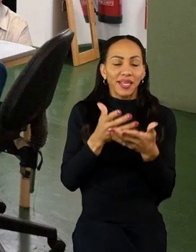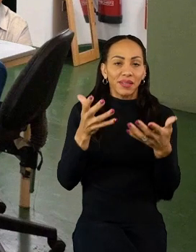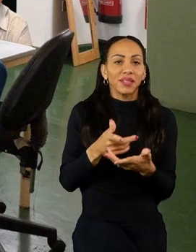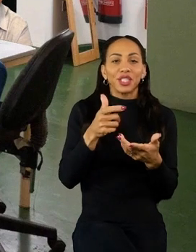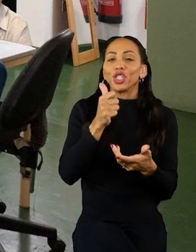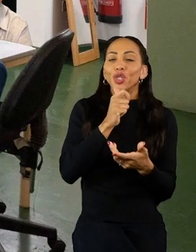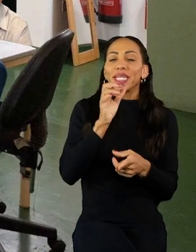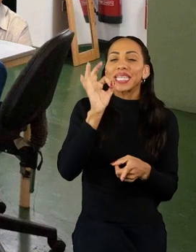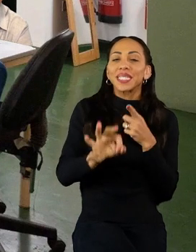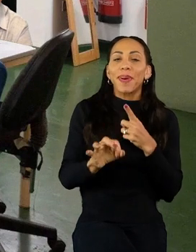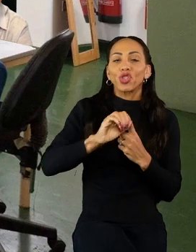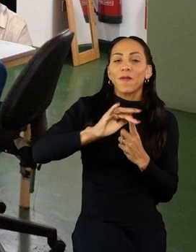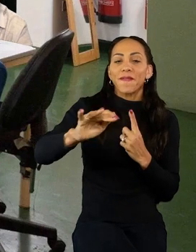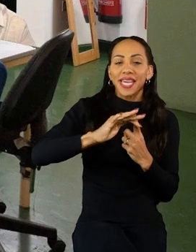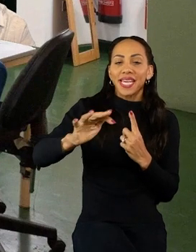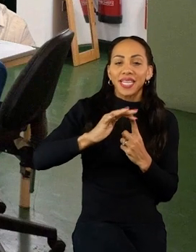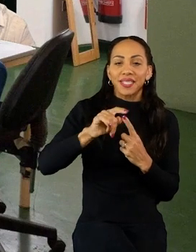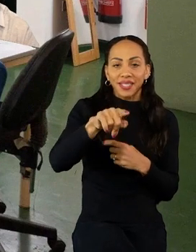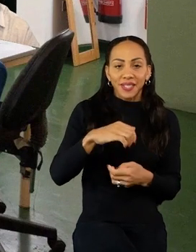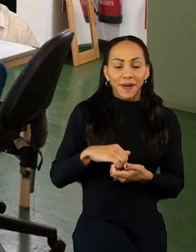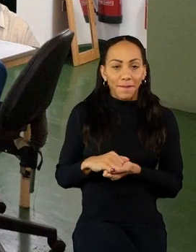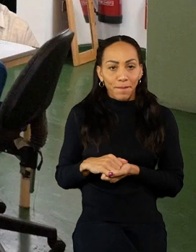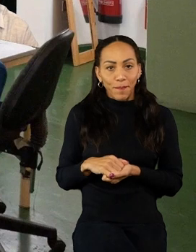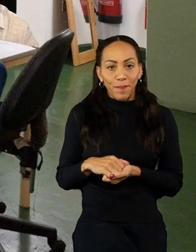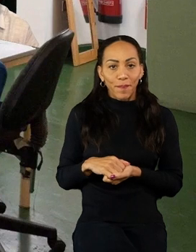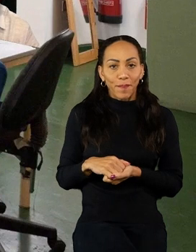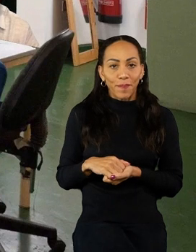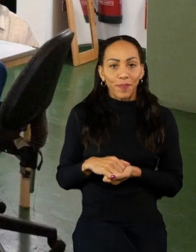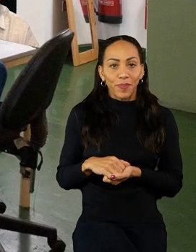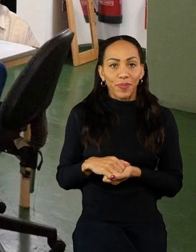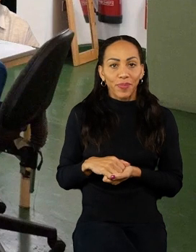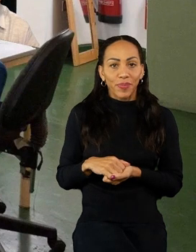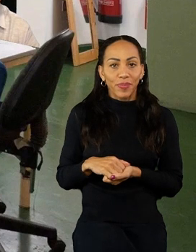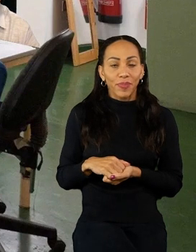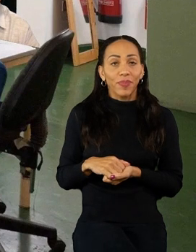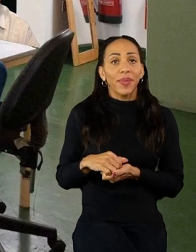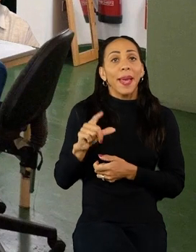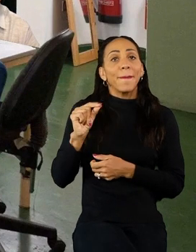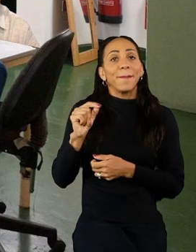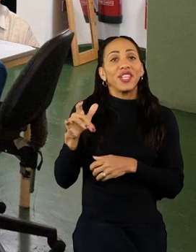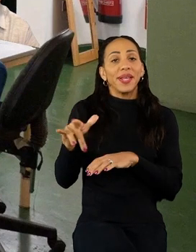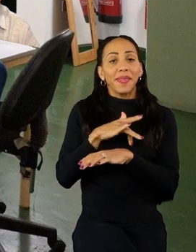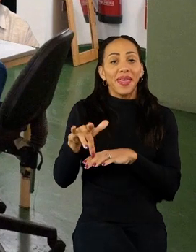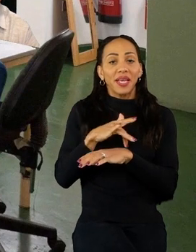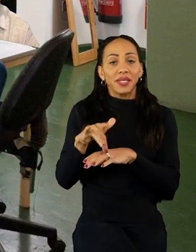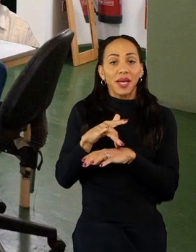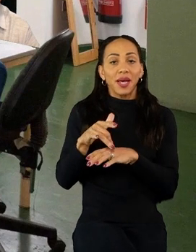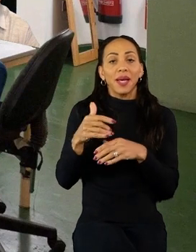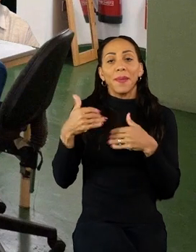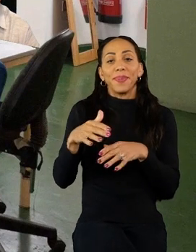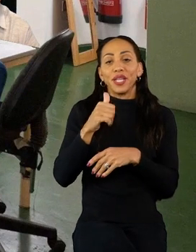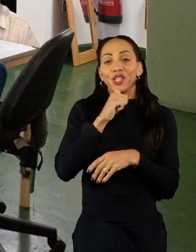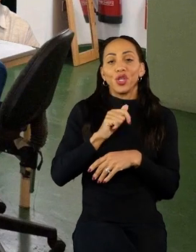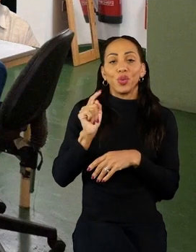member of the audience. And then the Pigeon Theatre's piece, using in that particular scene, using